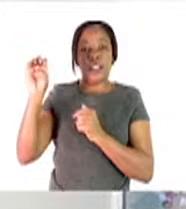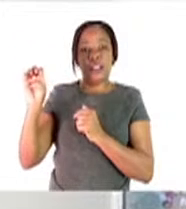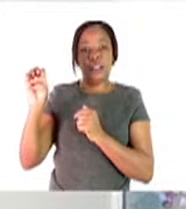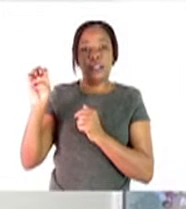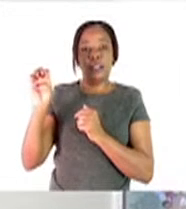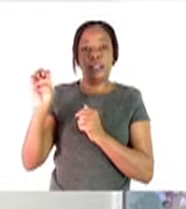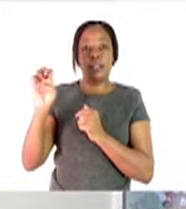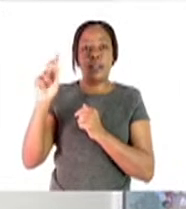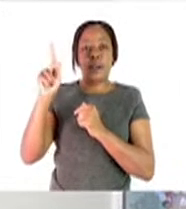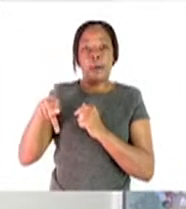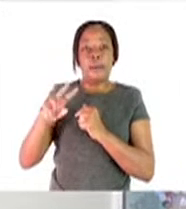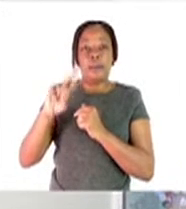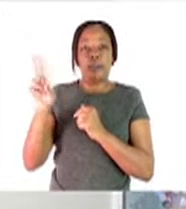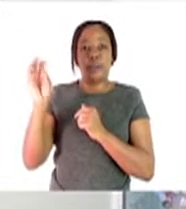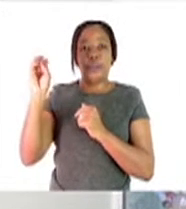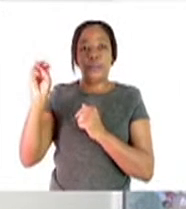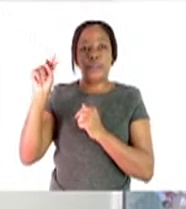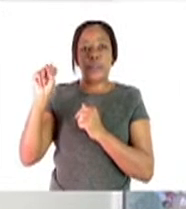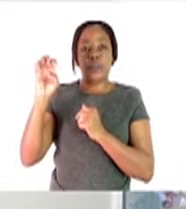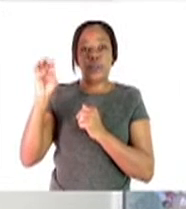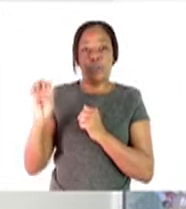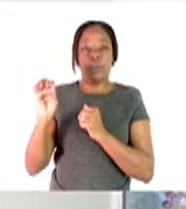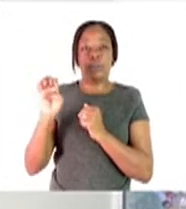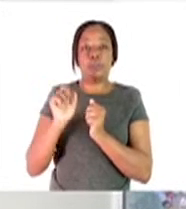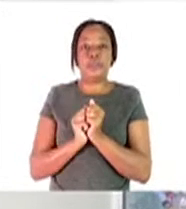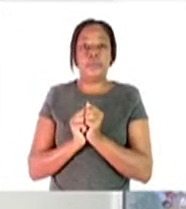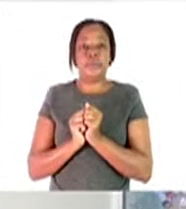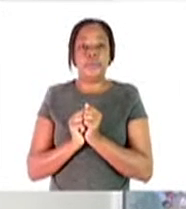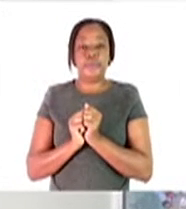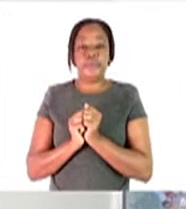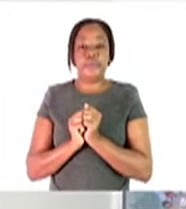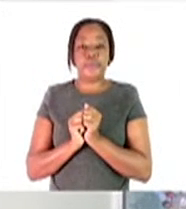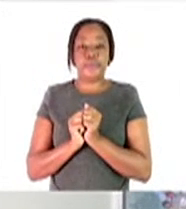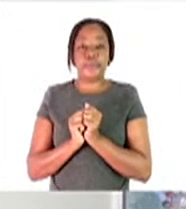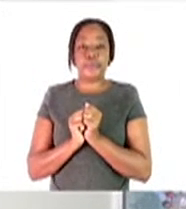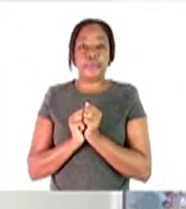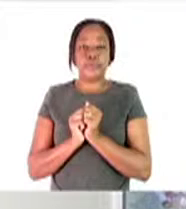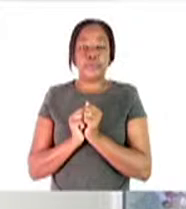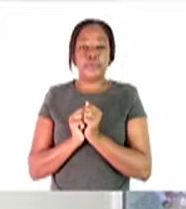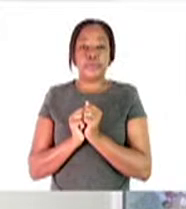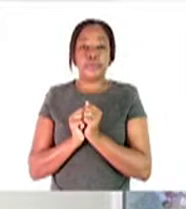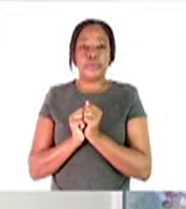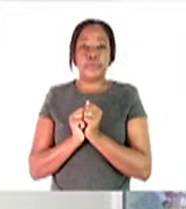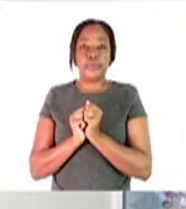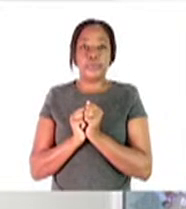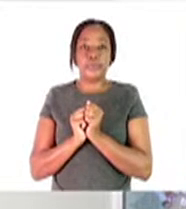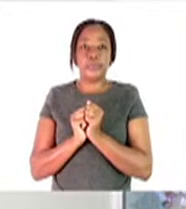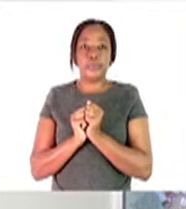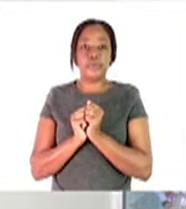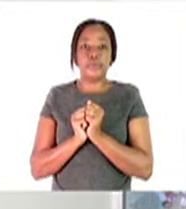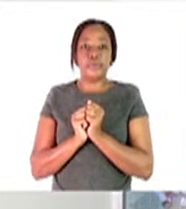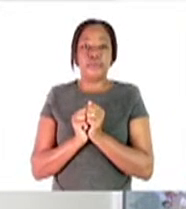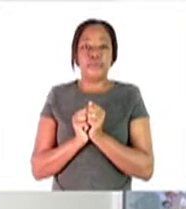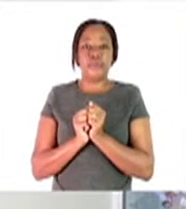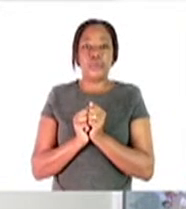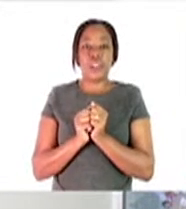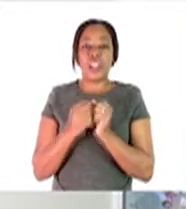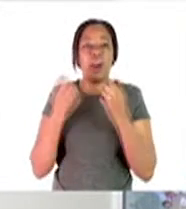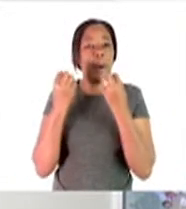not having it. As nowadays we only have, most of us, we have got these